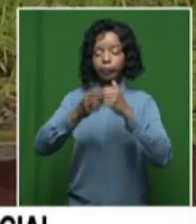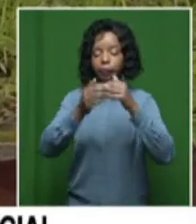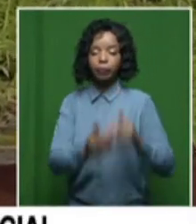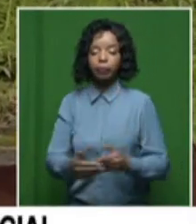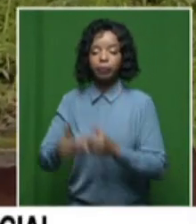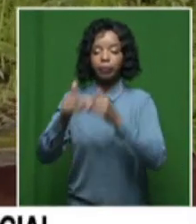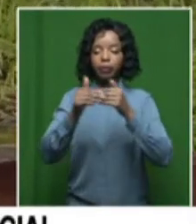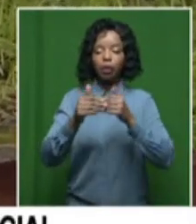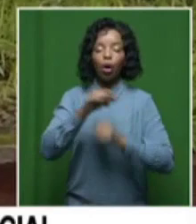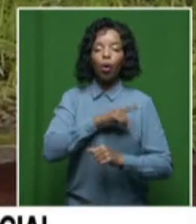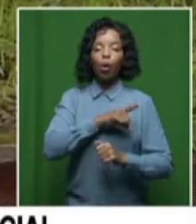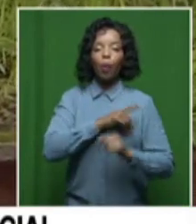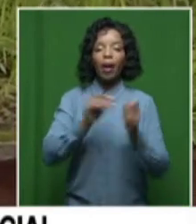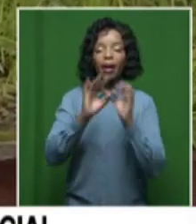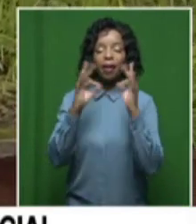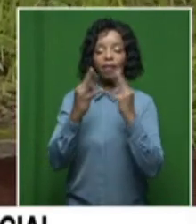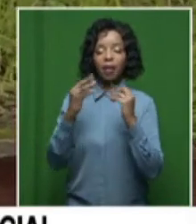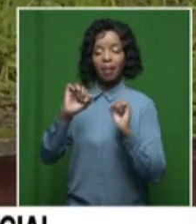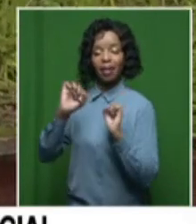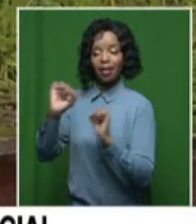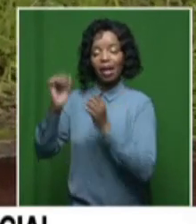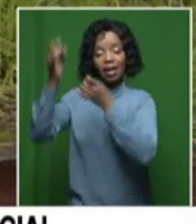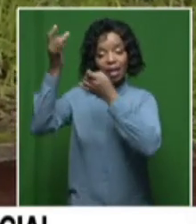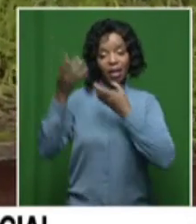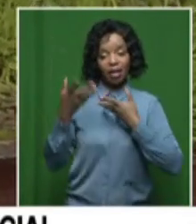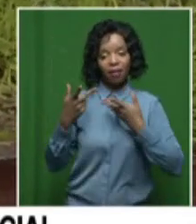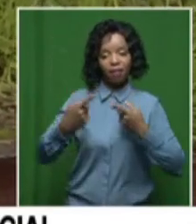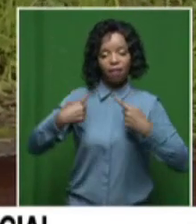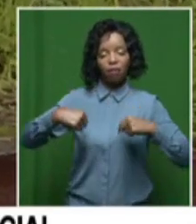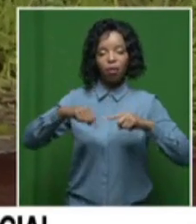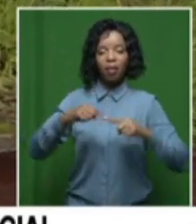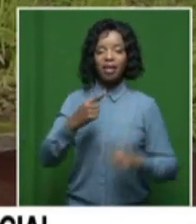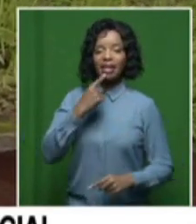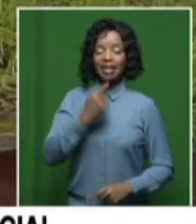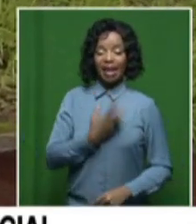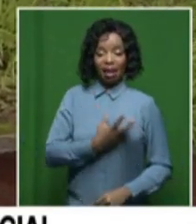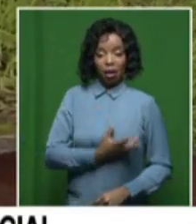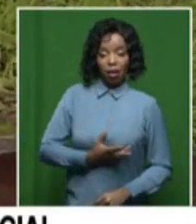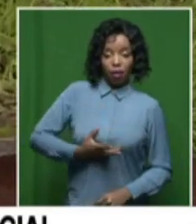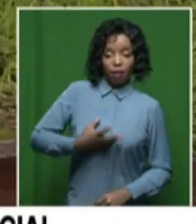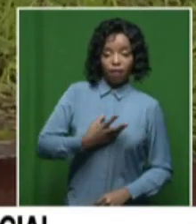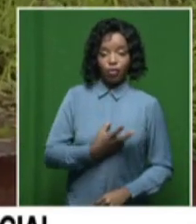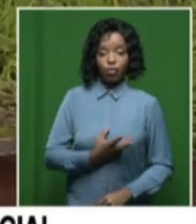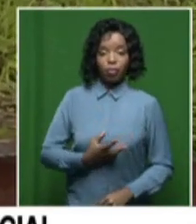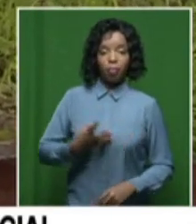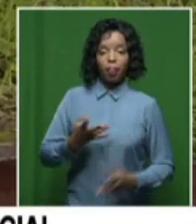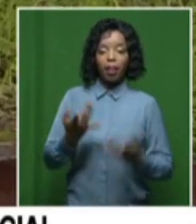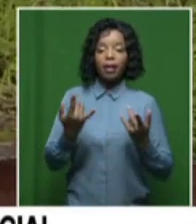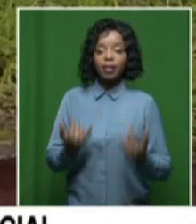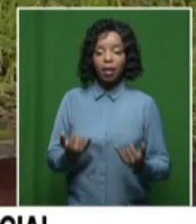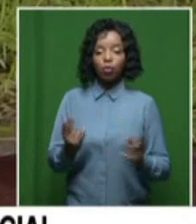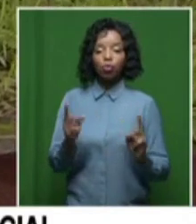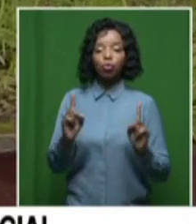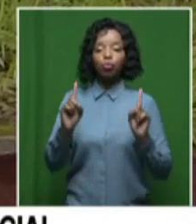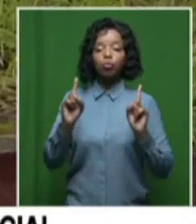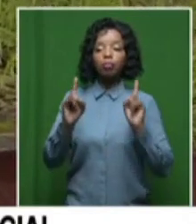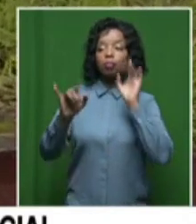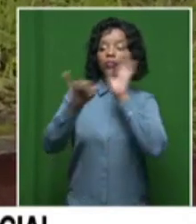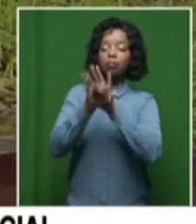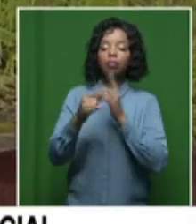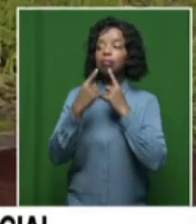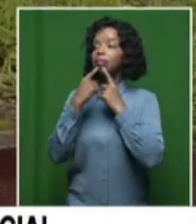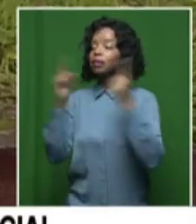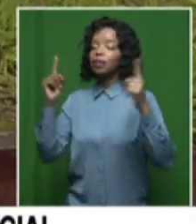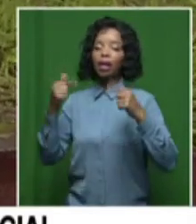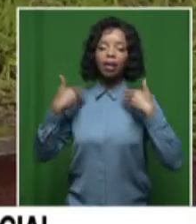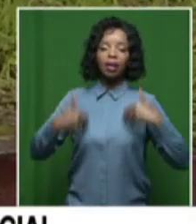has communicated to us that they're not really entirely comfortable. I'm not going to identify where I am at this